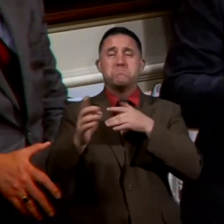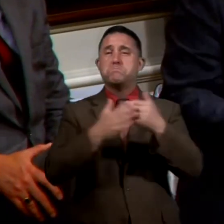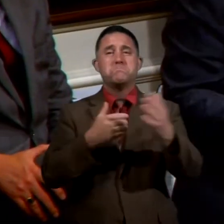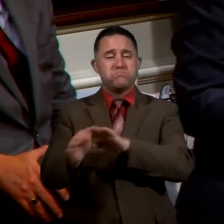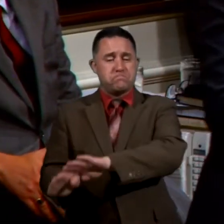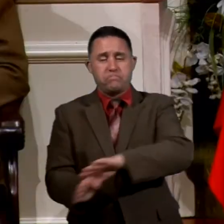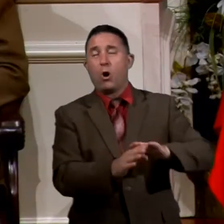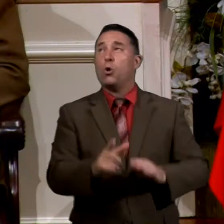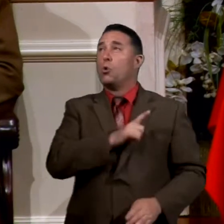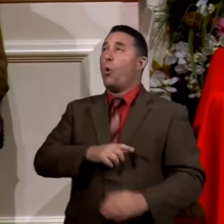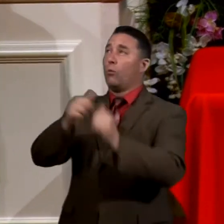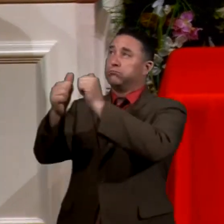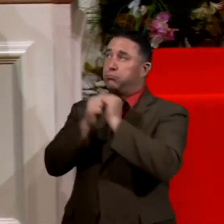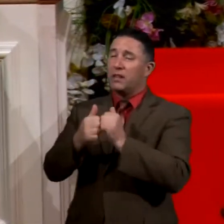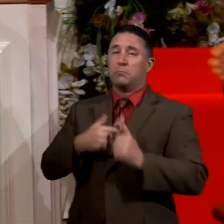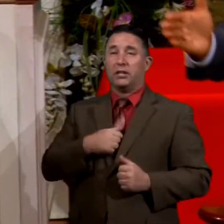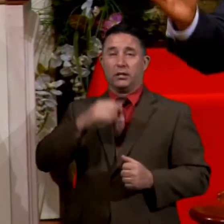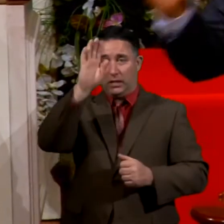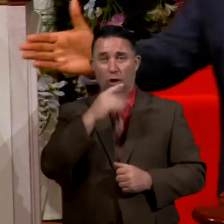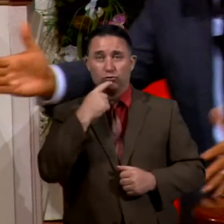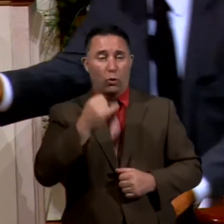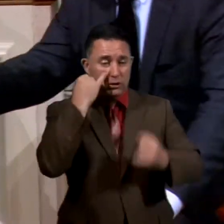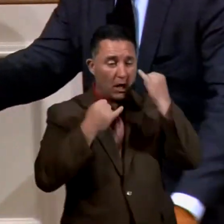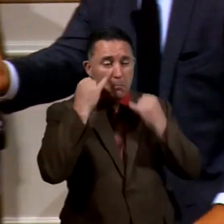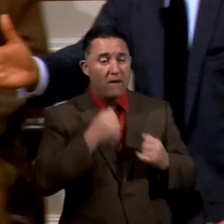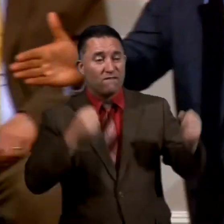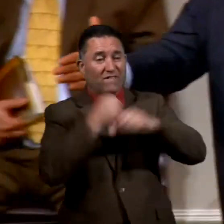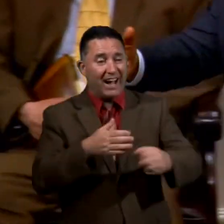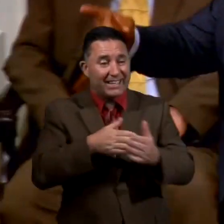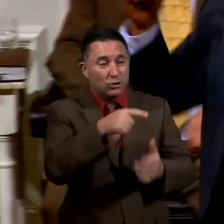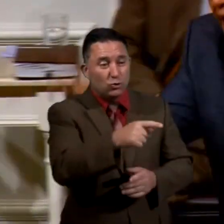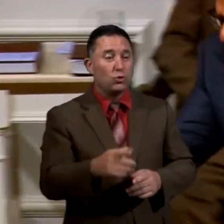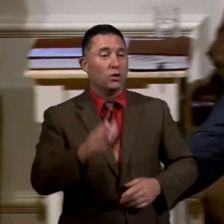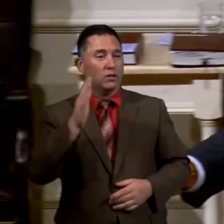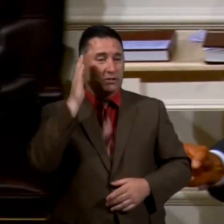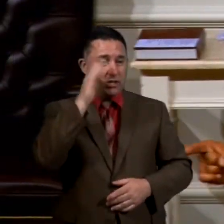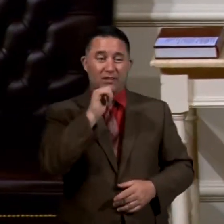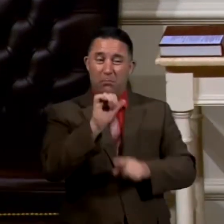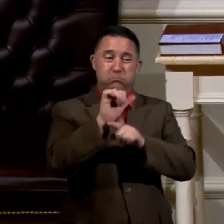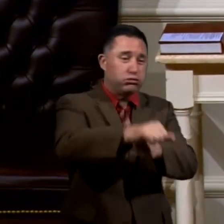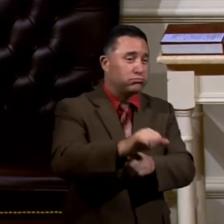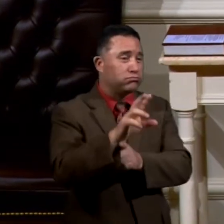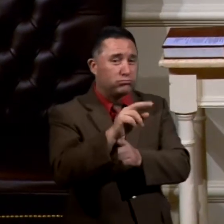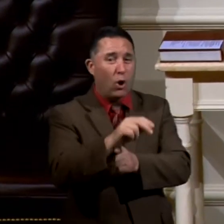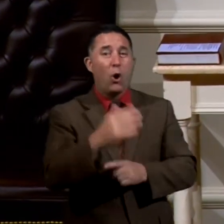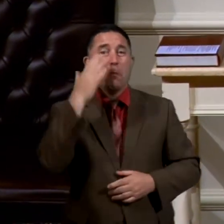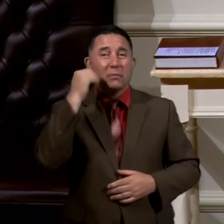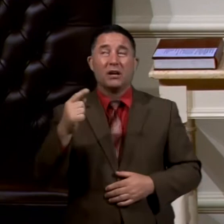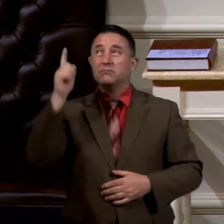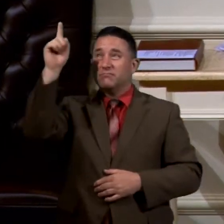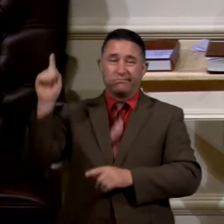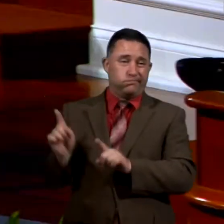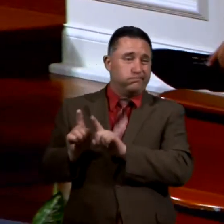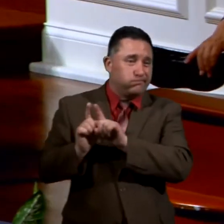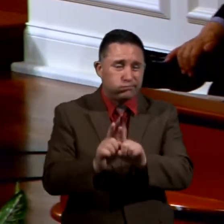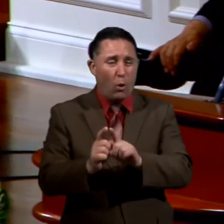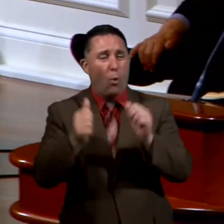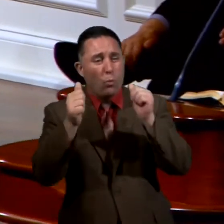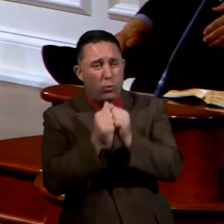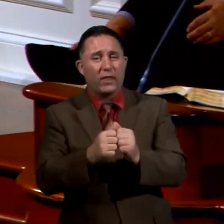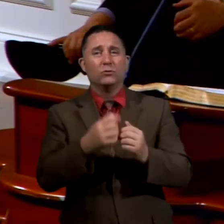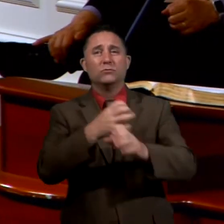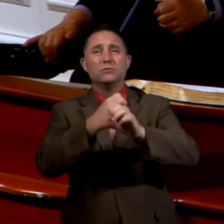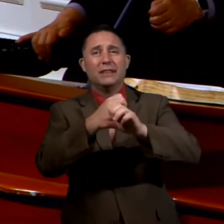Lord is with me, as God told Jeremiah, and they shall fight against thee, but they shall not prevail against thee, because I am with thee, saith the Lord,